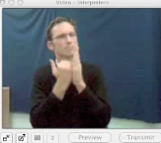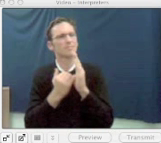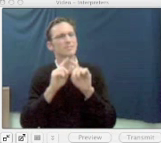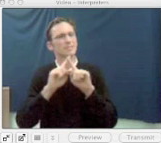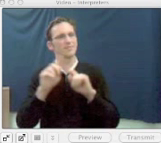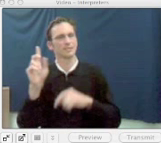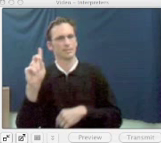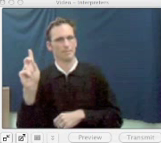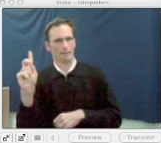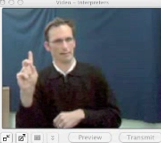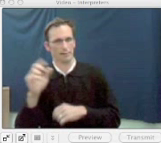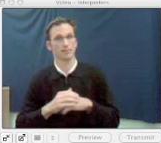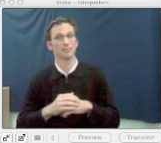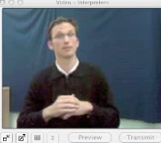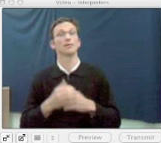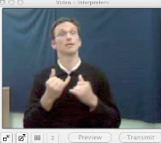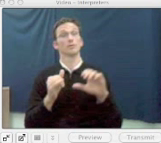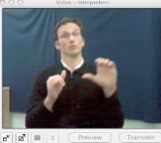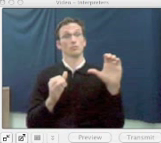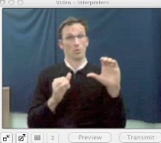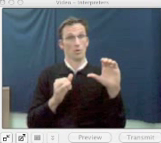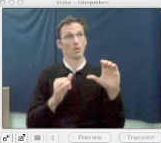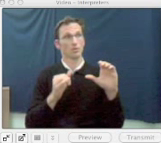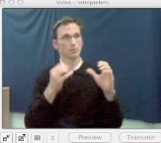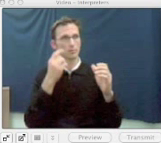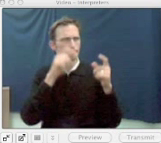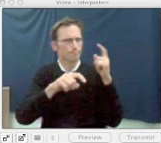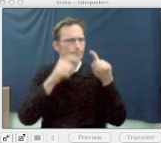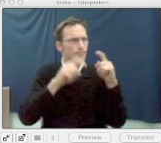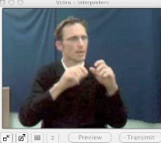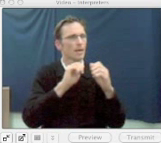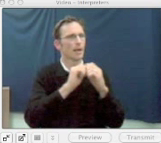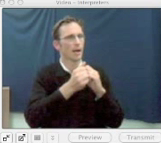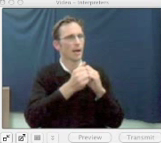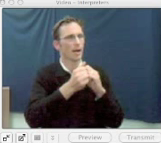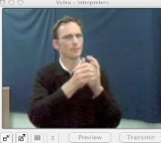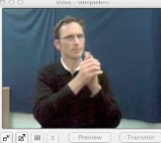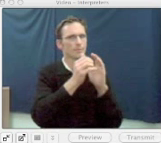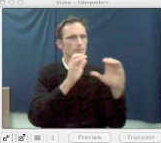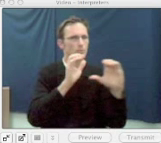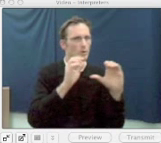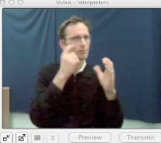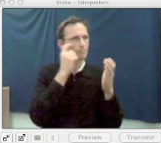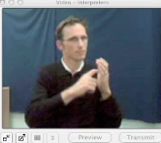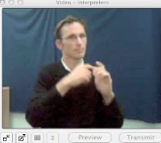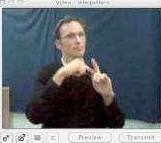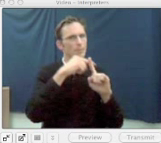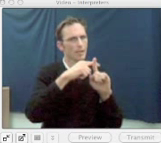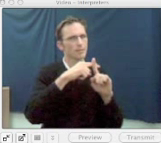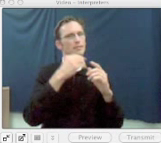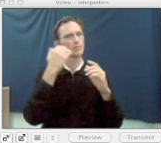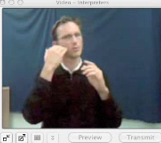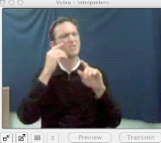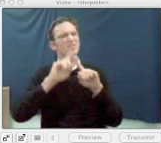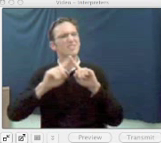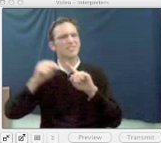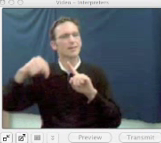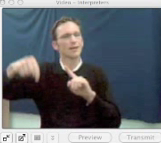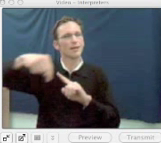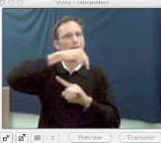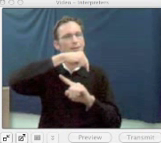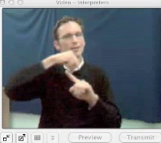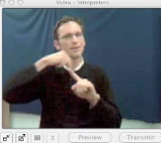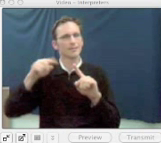of controls in their broad definition, how to build a constellation of demands, how to be able to identify the main demand and